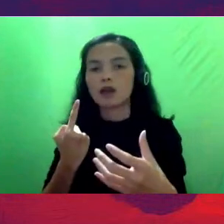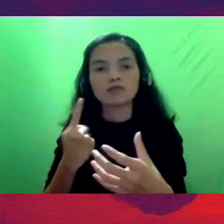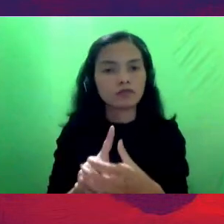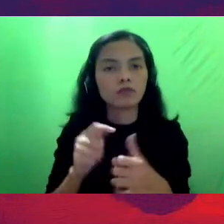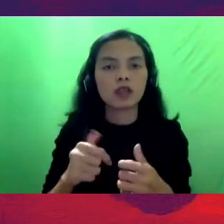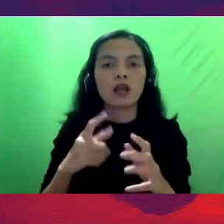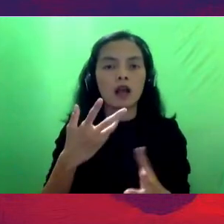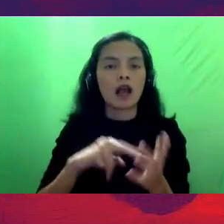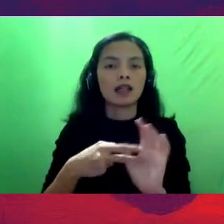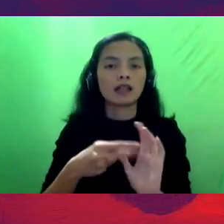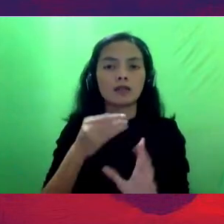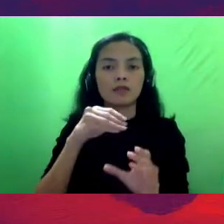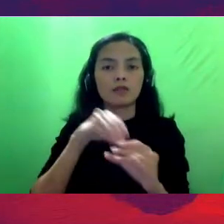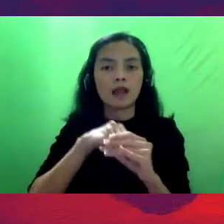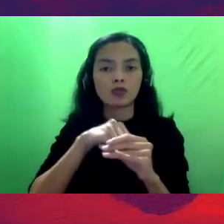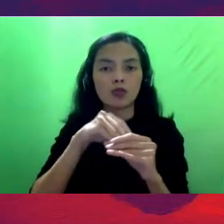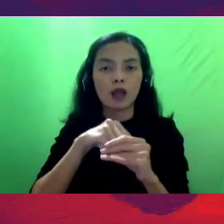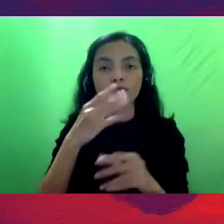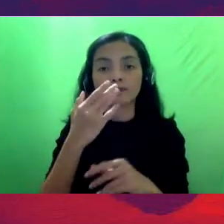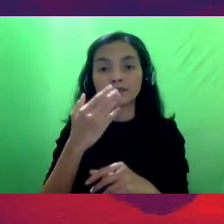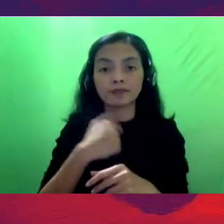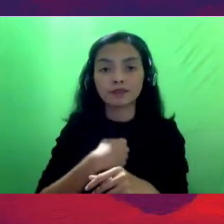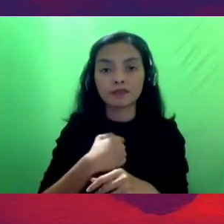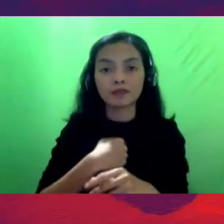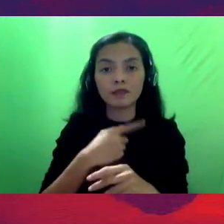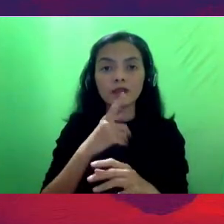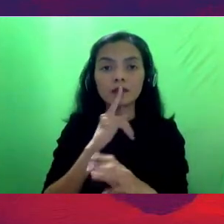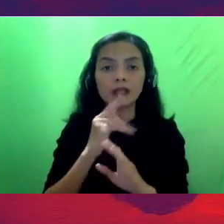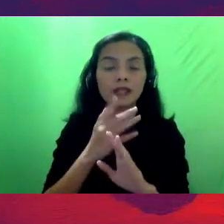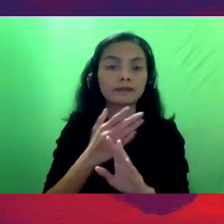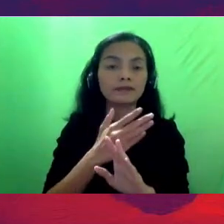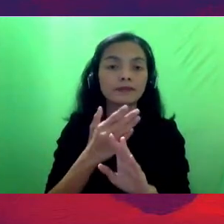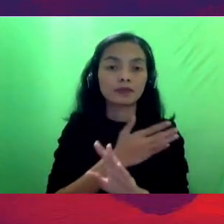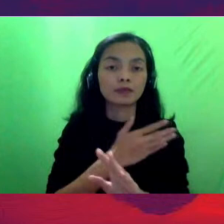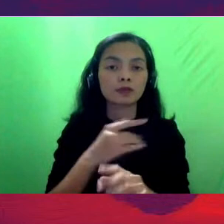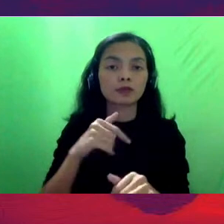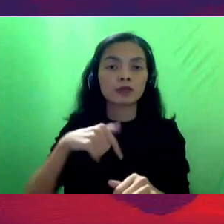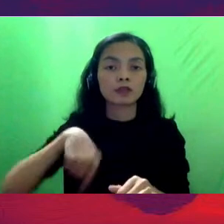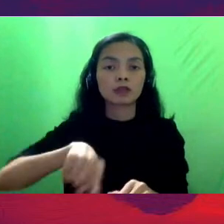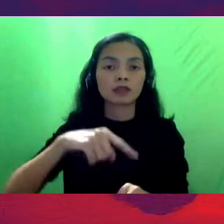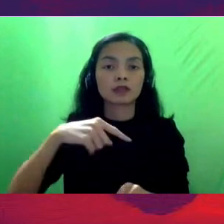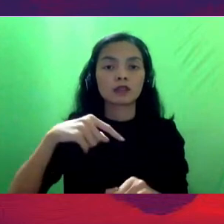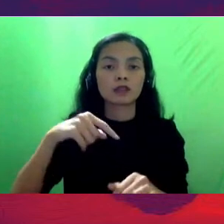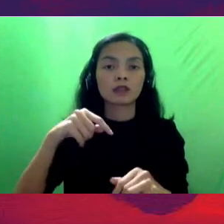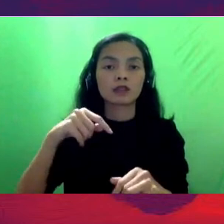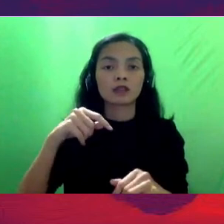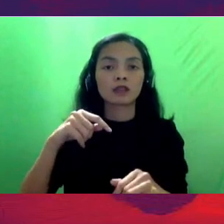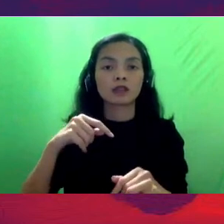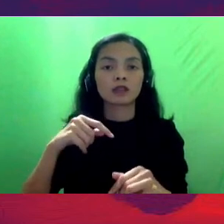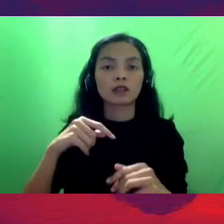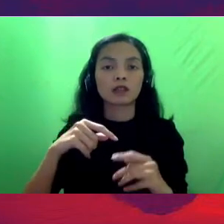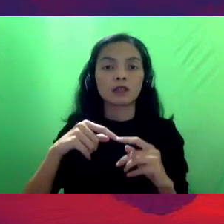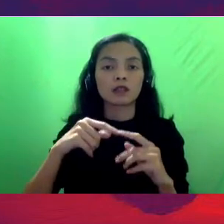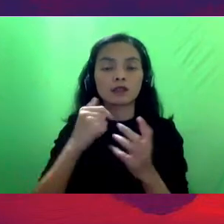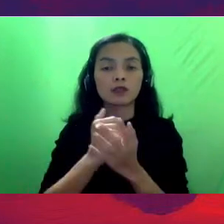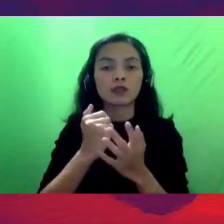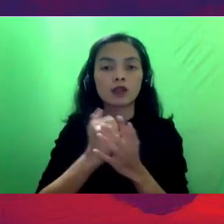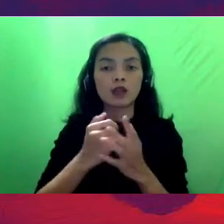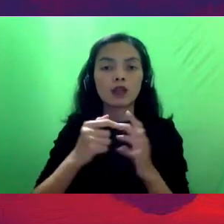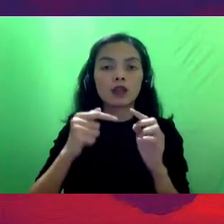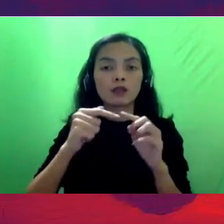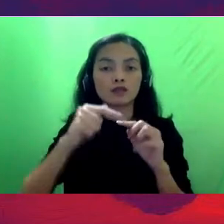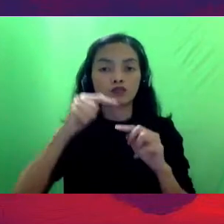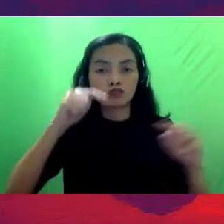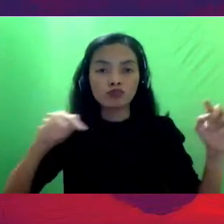suggestions that relate back to the earlier sessions. So we did hear that what are the dimensions that matter